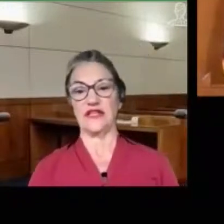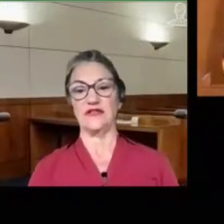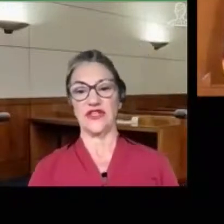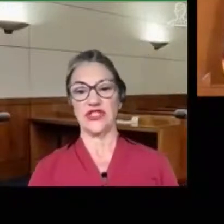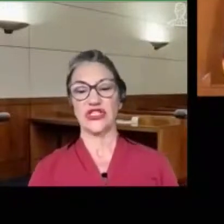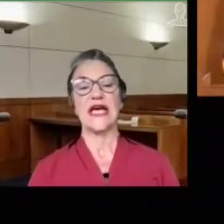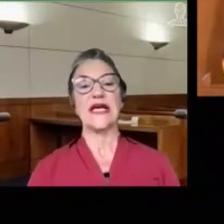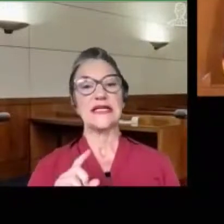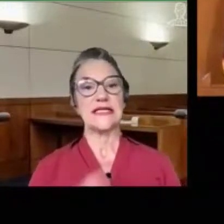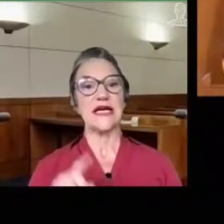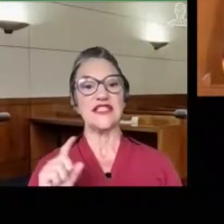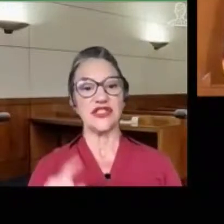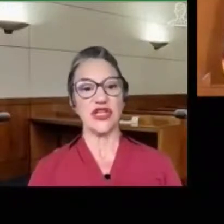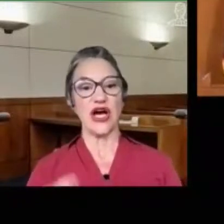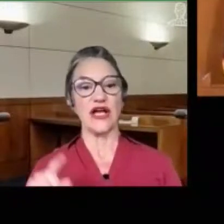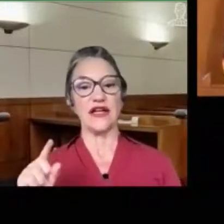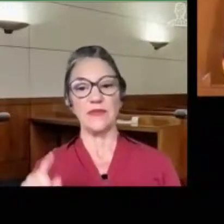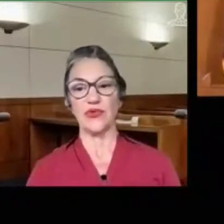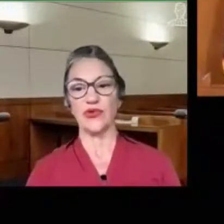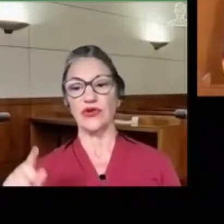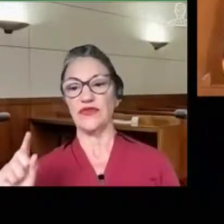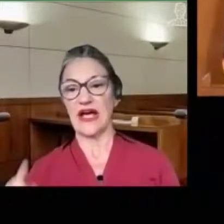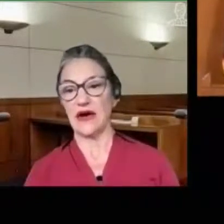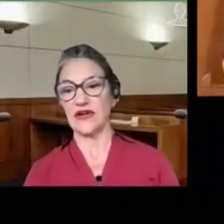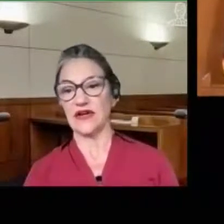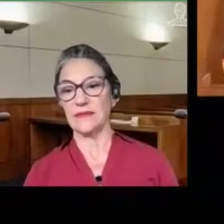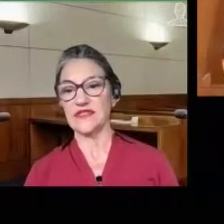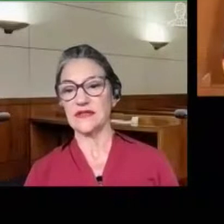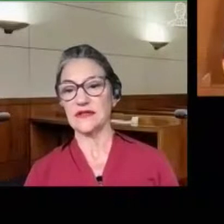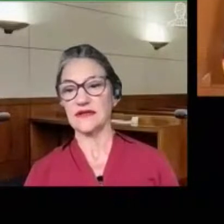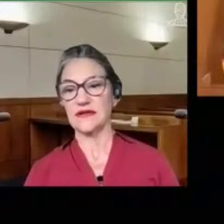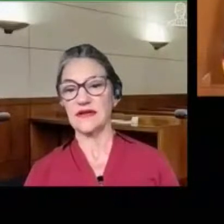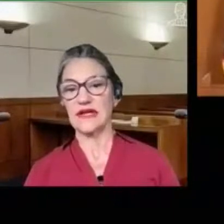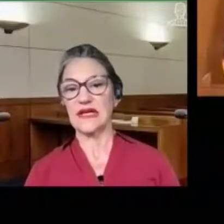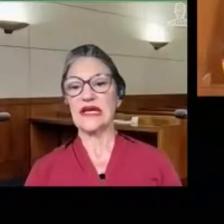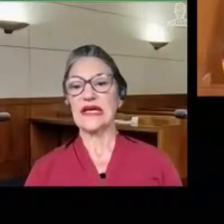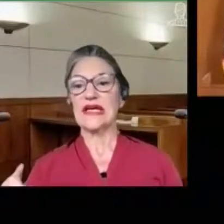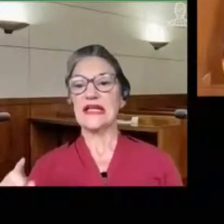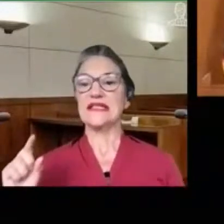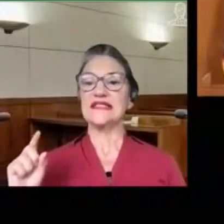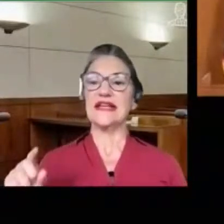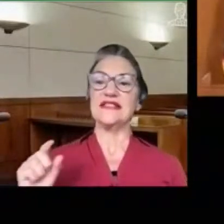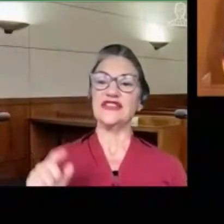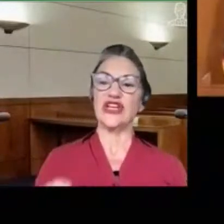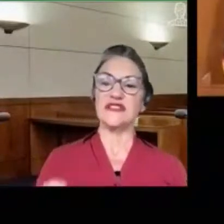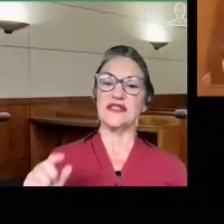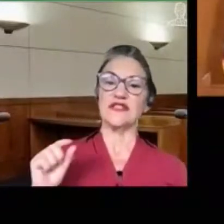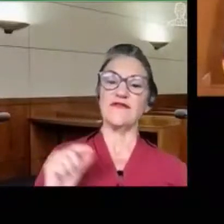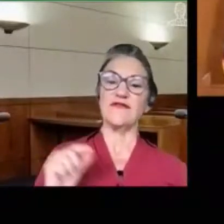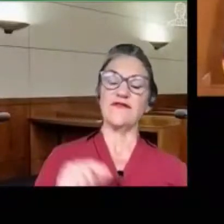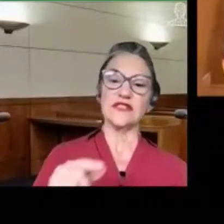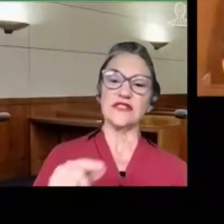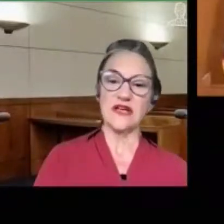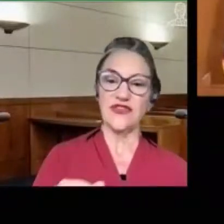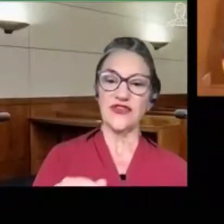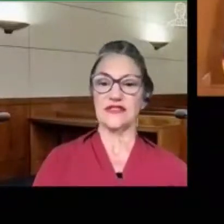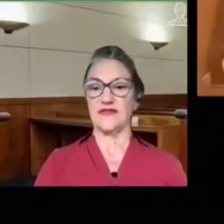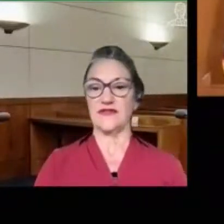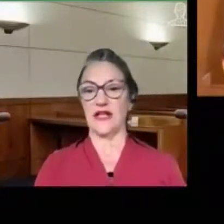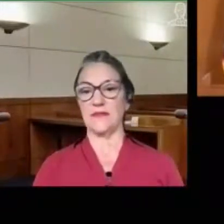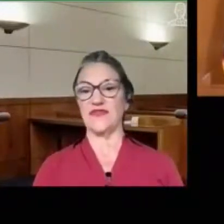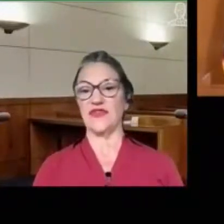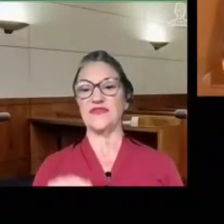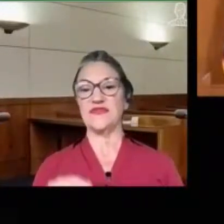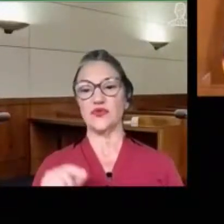after a failed fish does not improve outcomes the study suggested there was a false